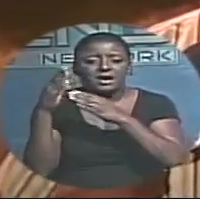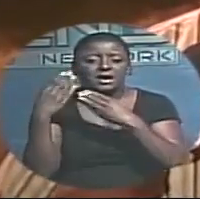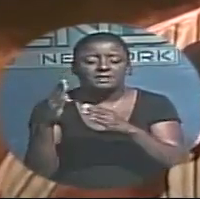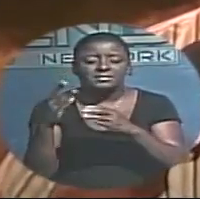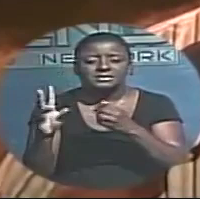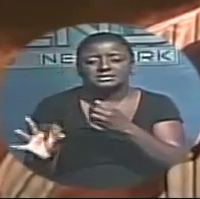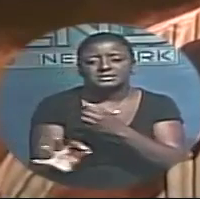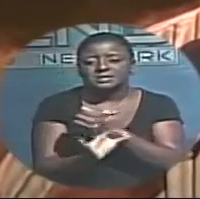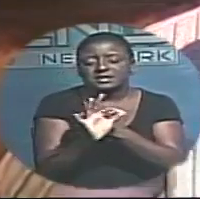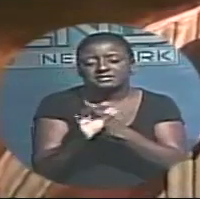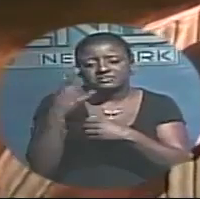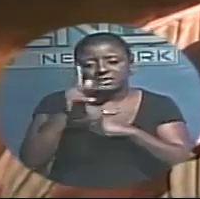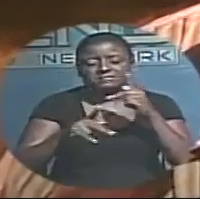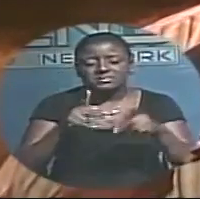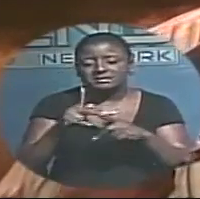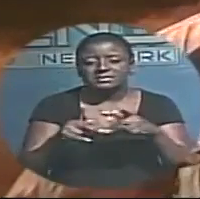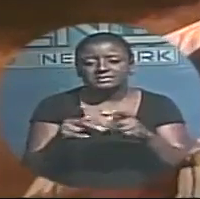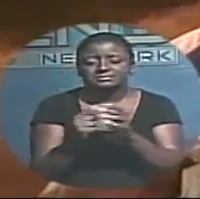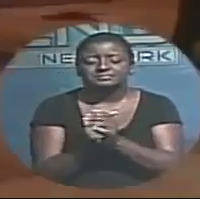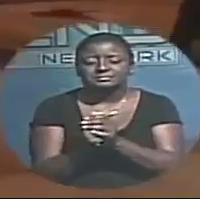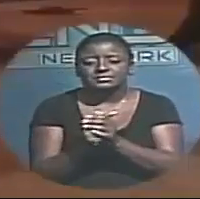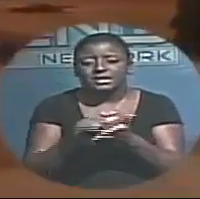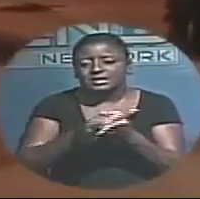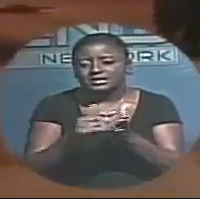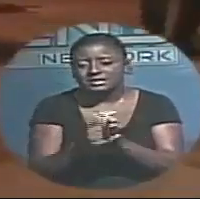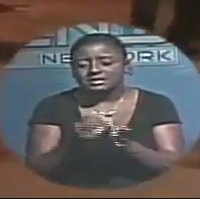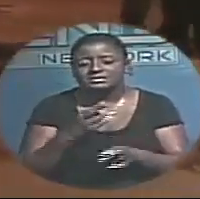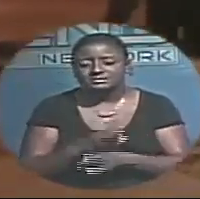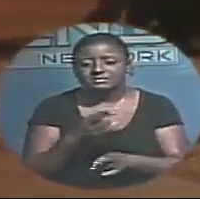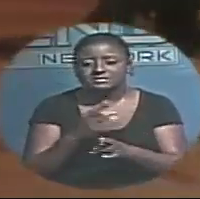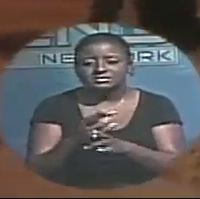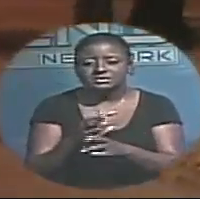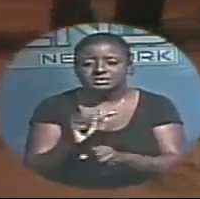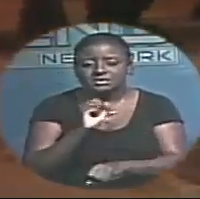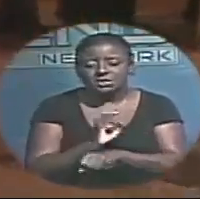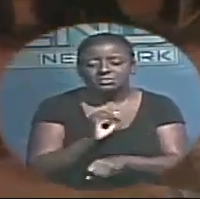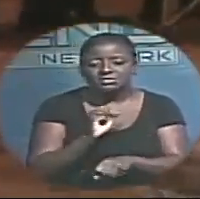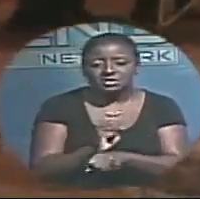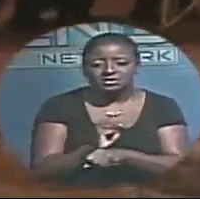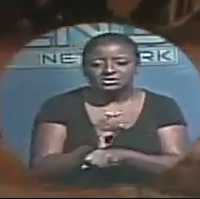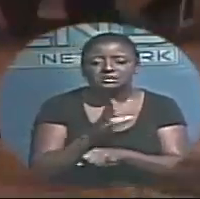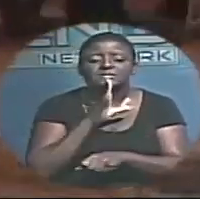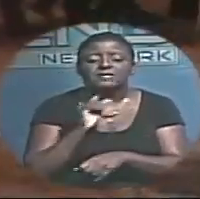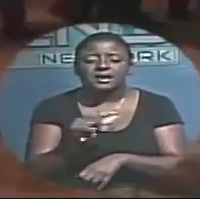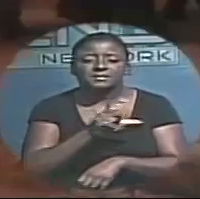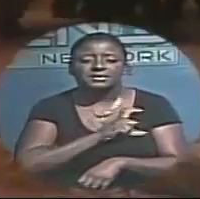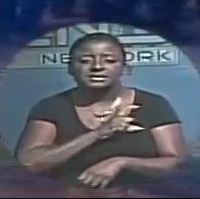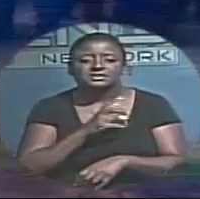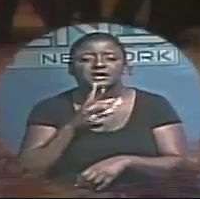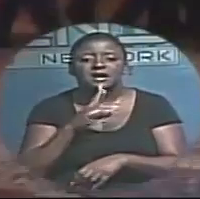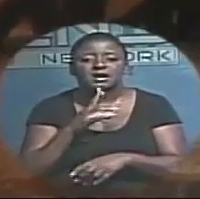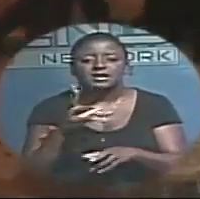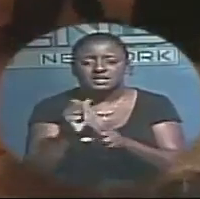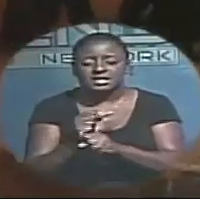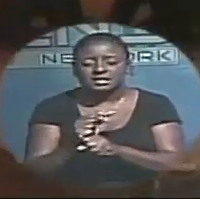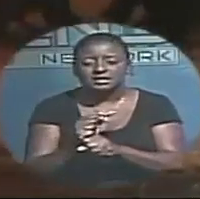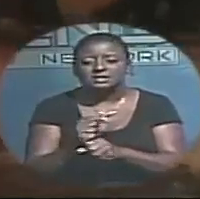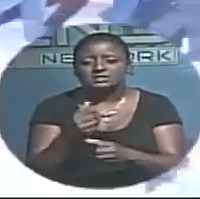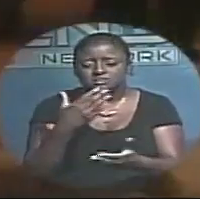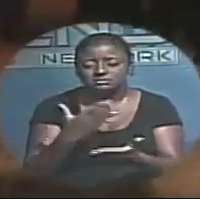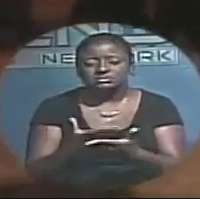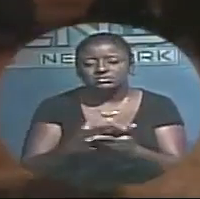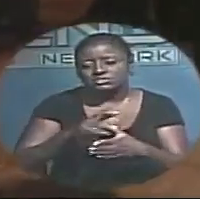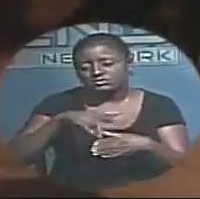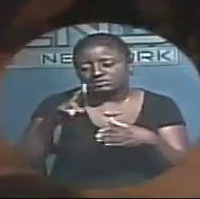work, visit, and play. These routine operations conducted by police are said to be yielding significant results, although in these